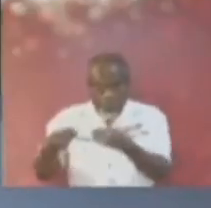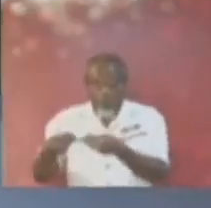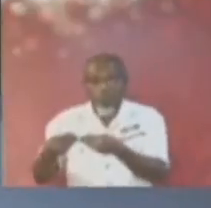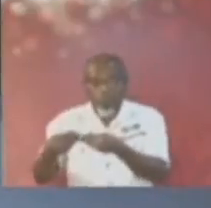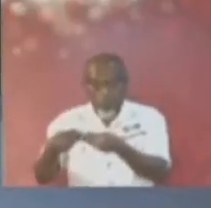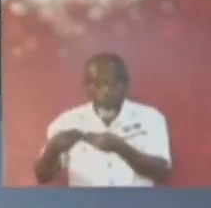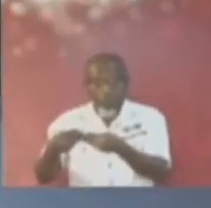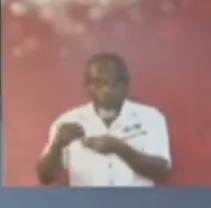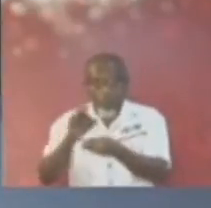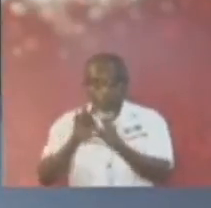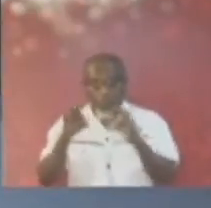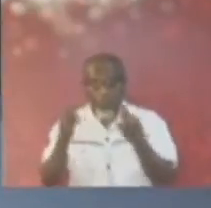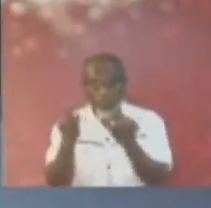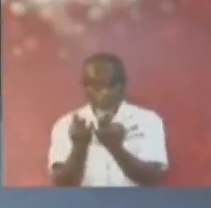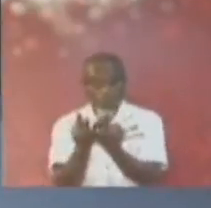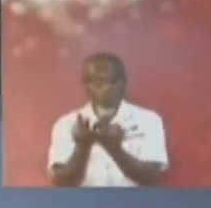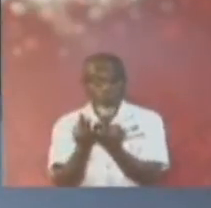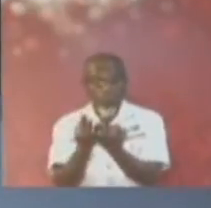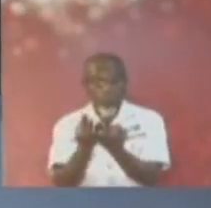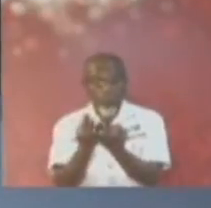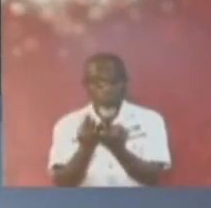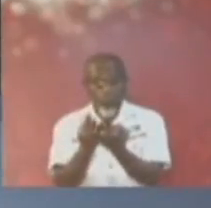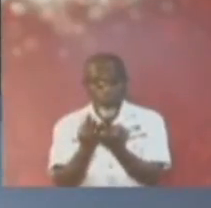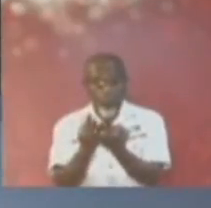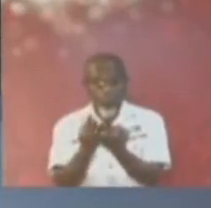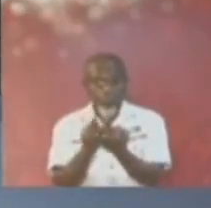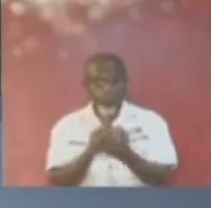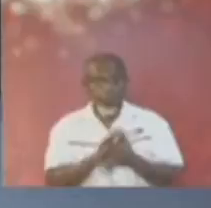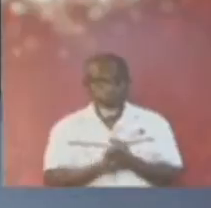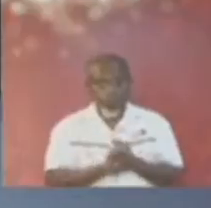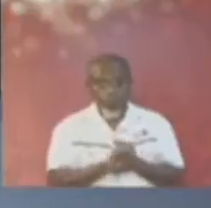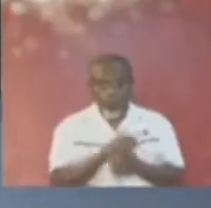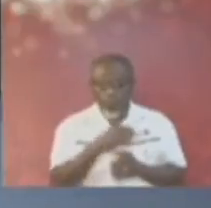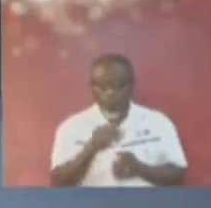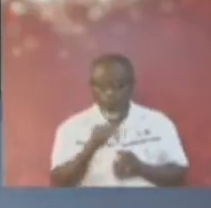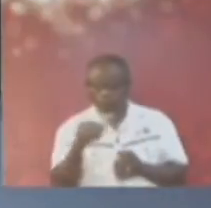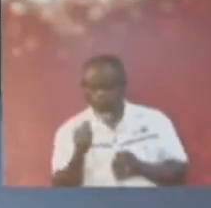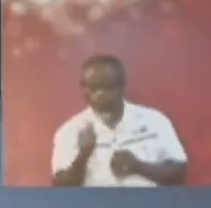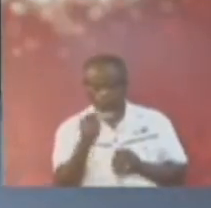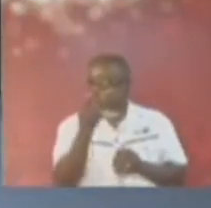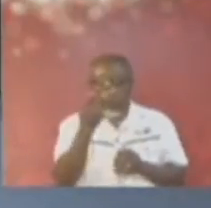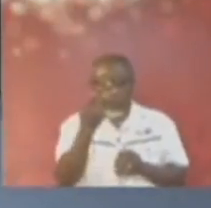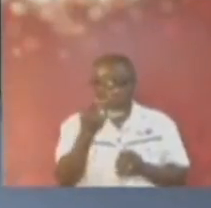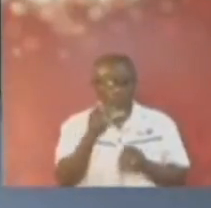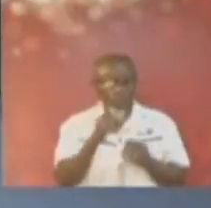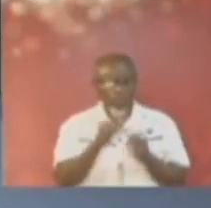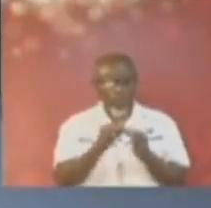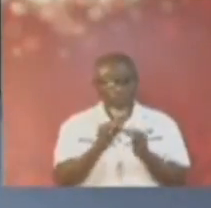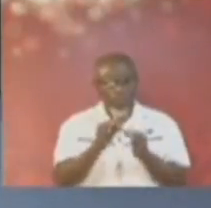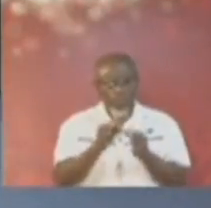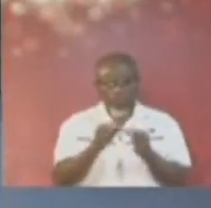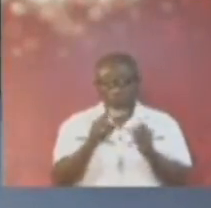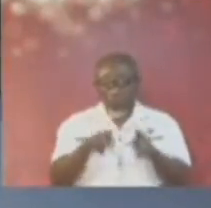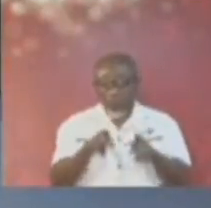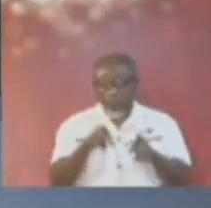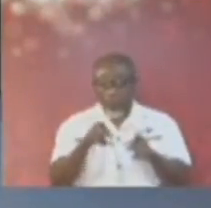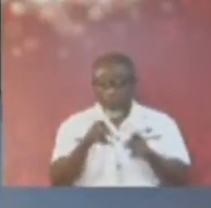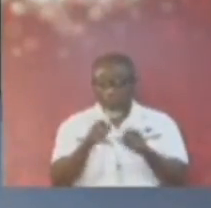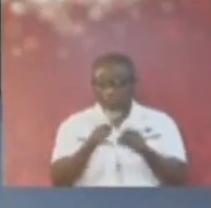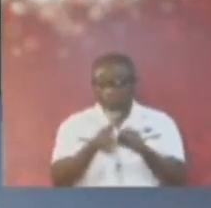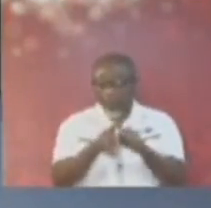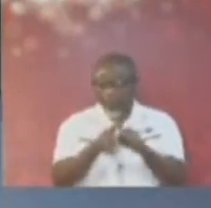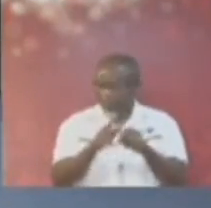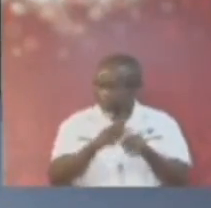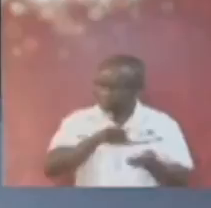in Trinidad seem to have been persons who would have had underlying health conditions. Are you in a position to say whether or